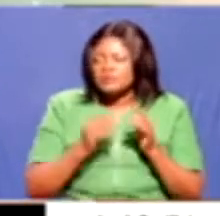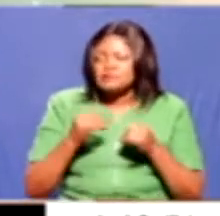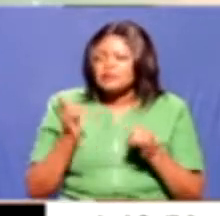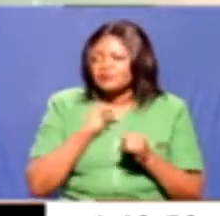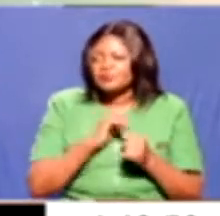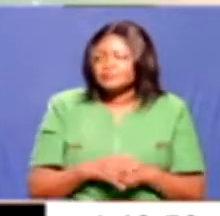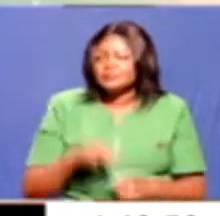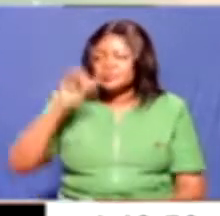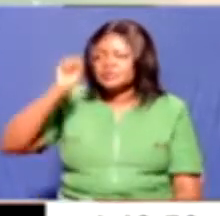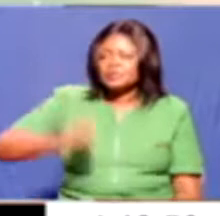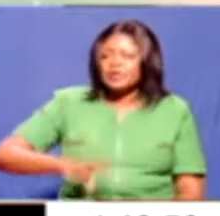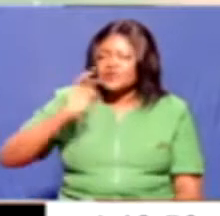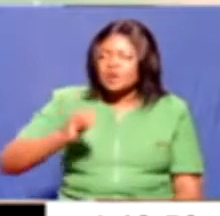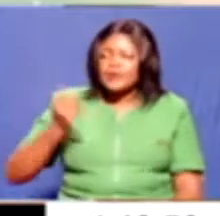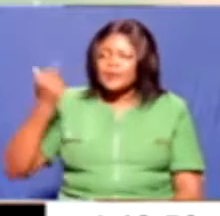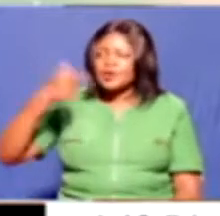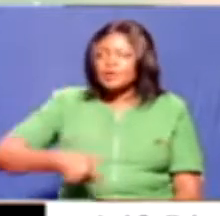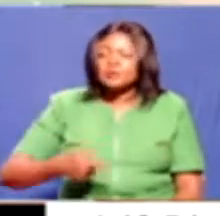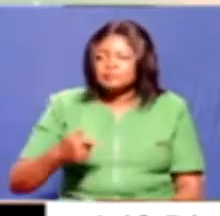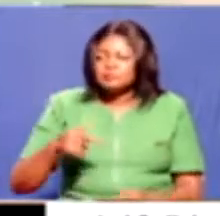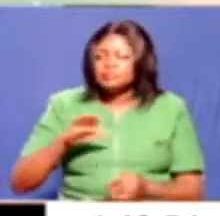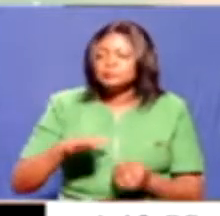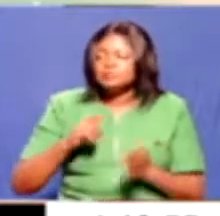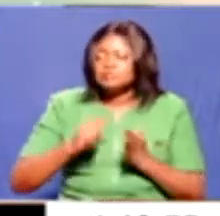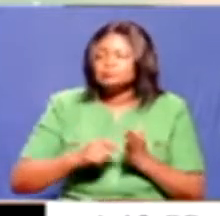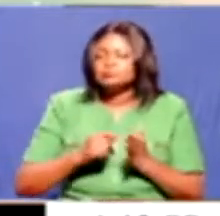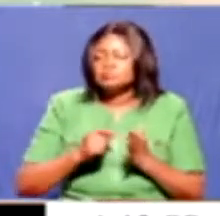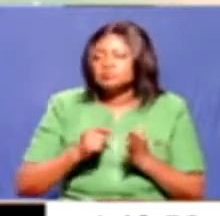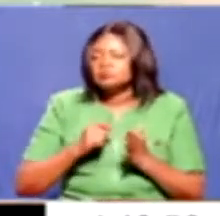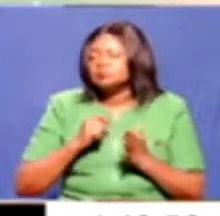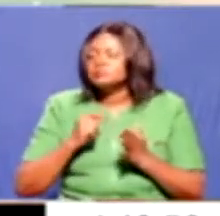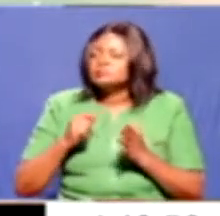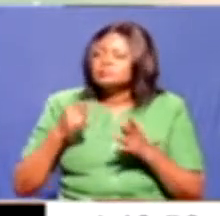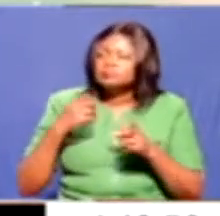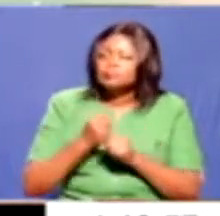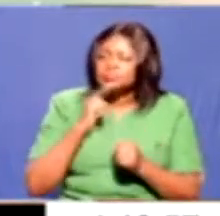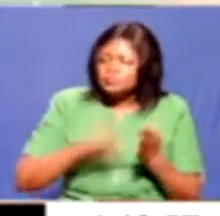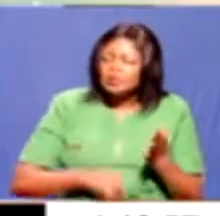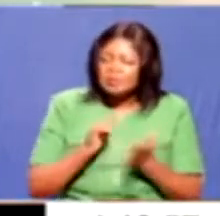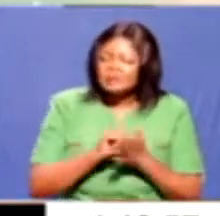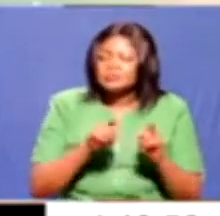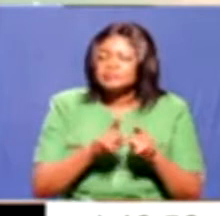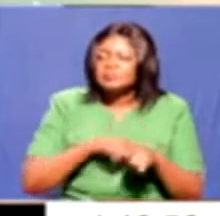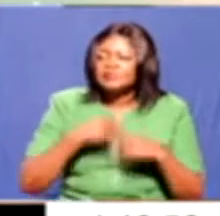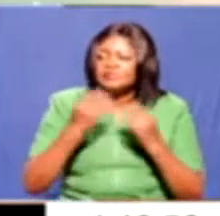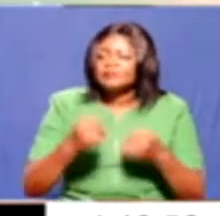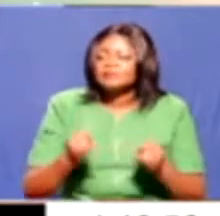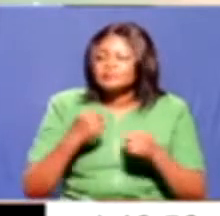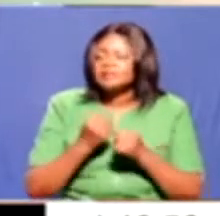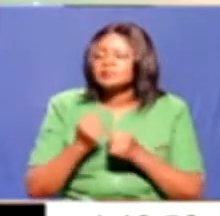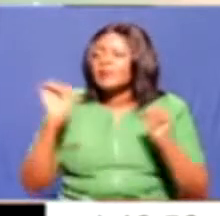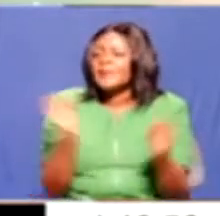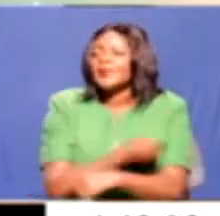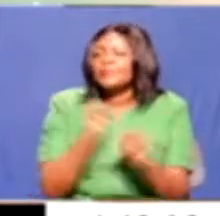South African Petroleum Industry Association is of the view that the short time frame provided for implementation would make it impossible